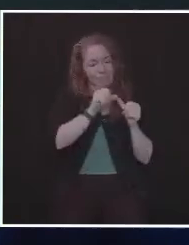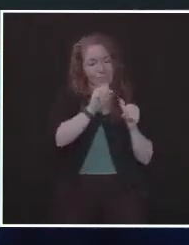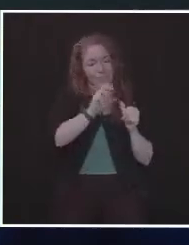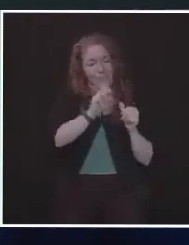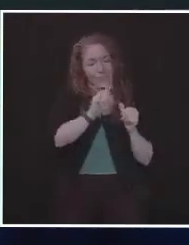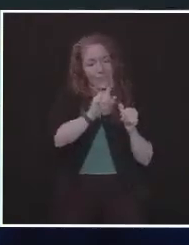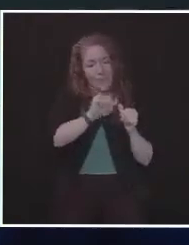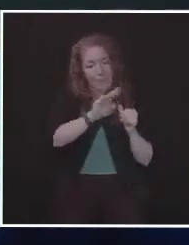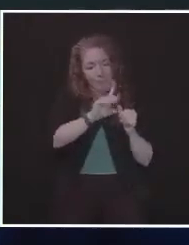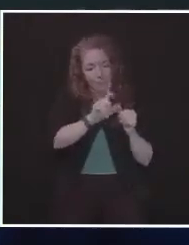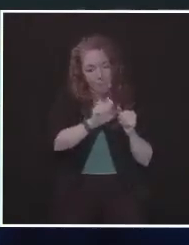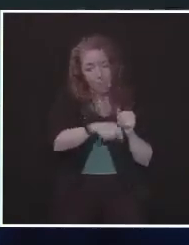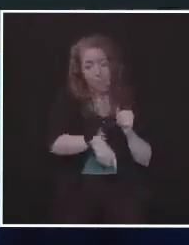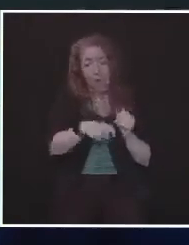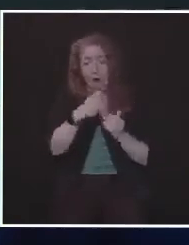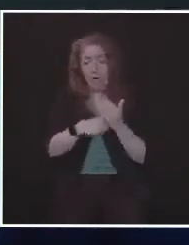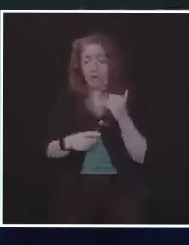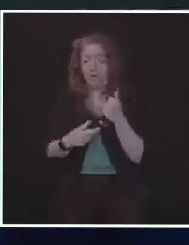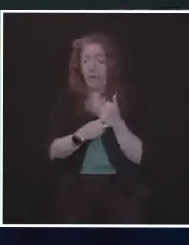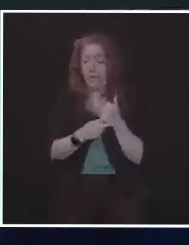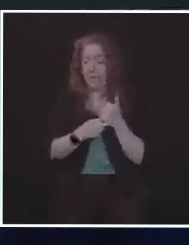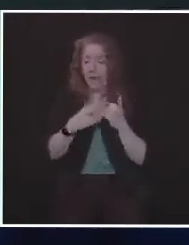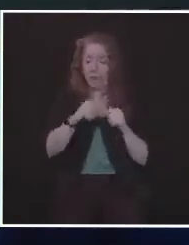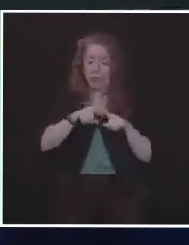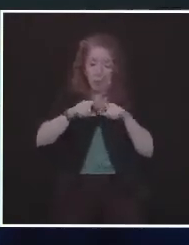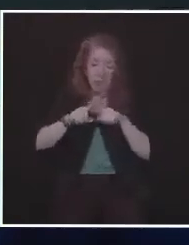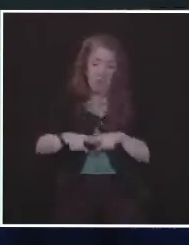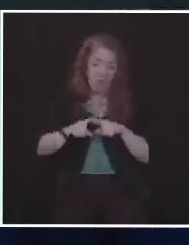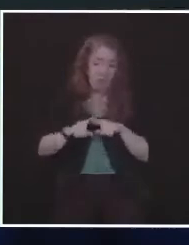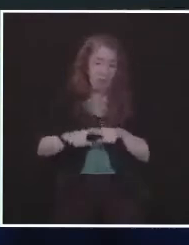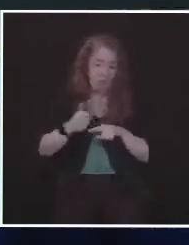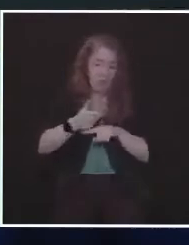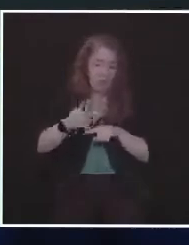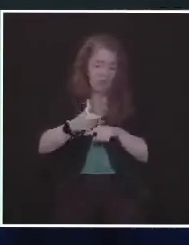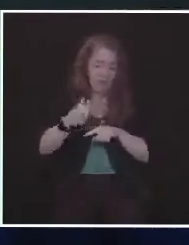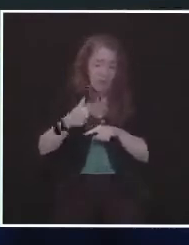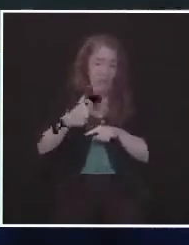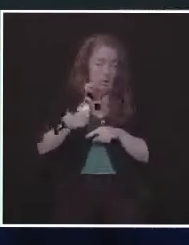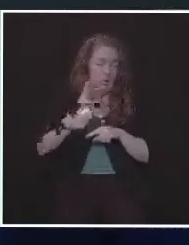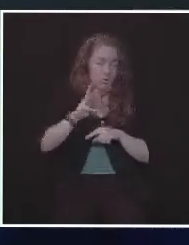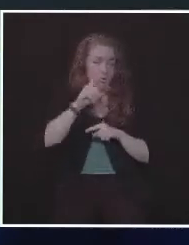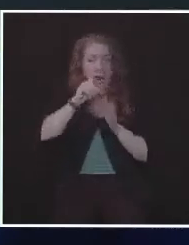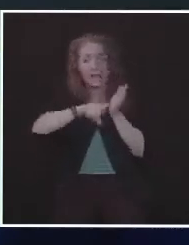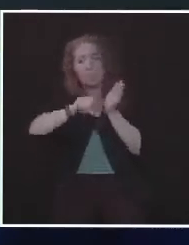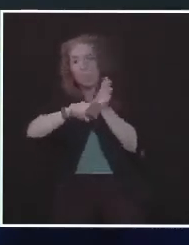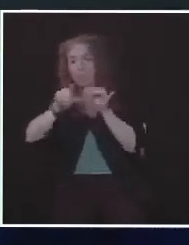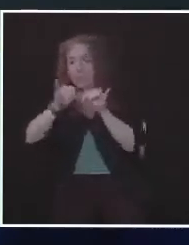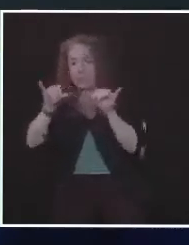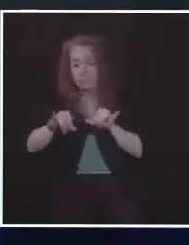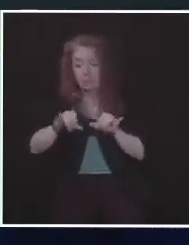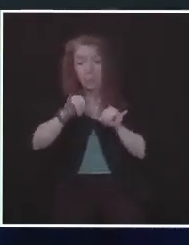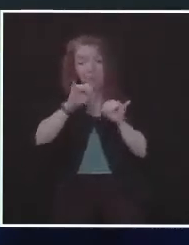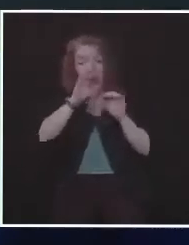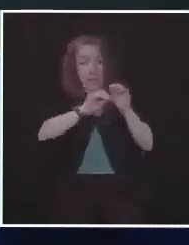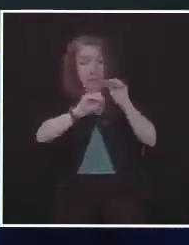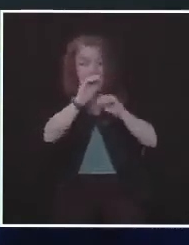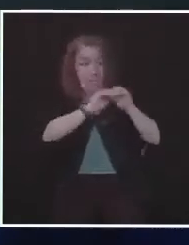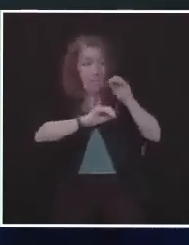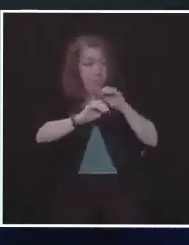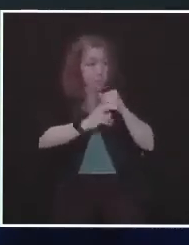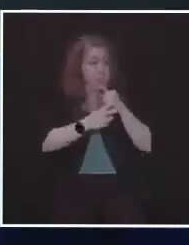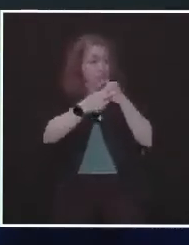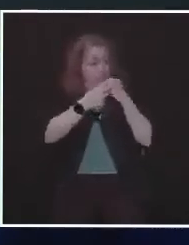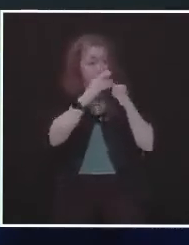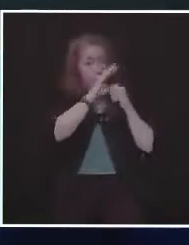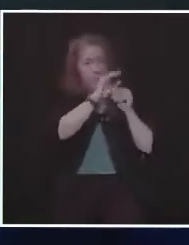crew transportation for our exploration systems going forward, so we can free up development money for Jim to do the next